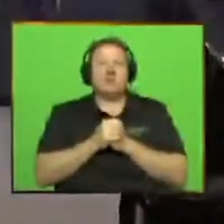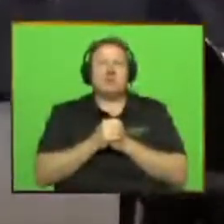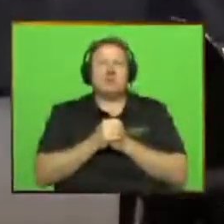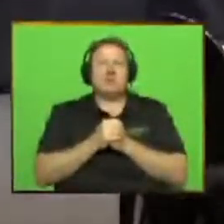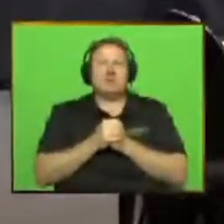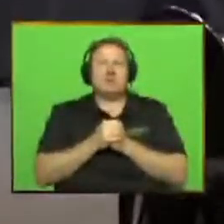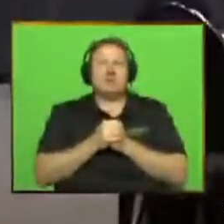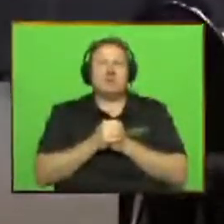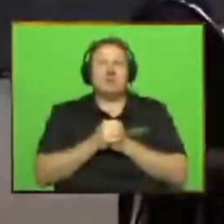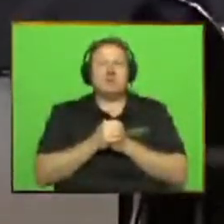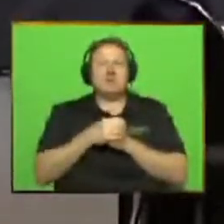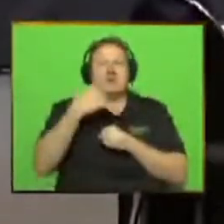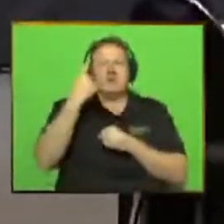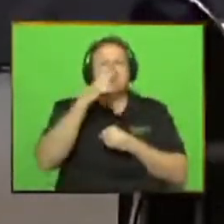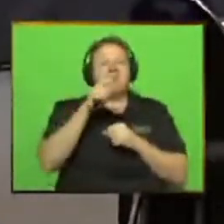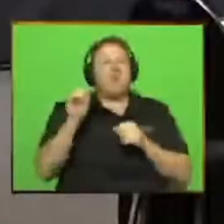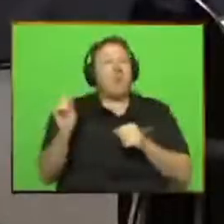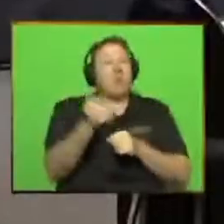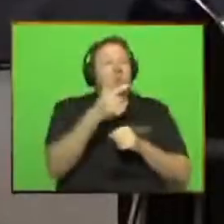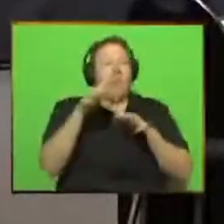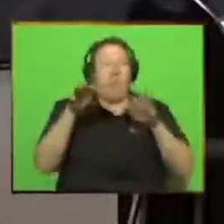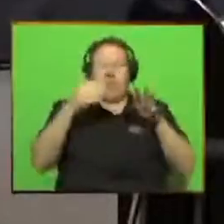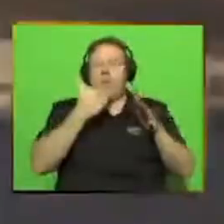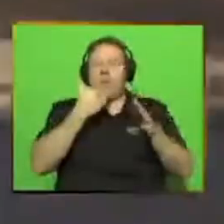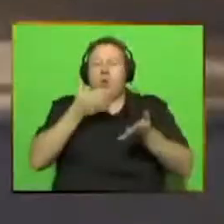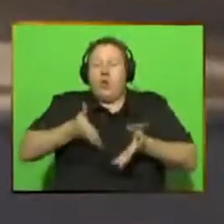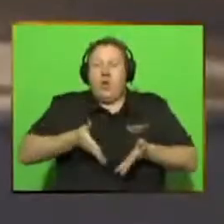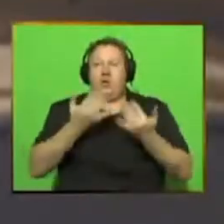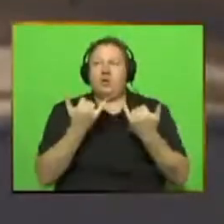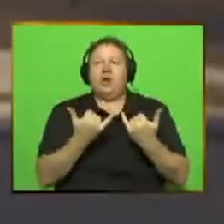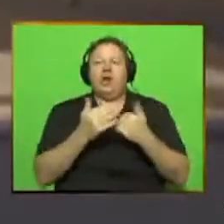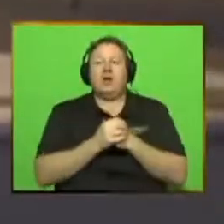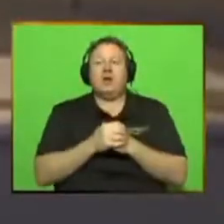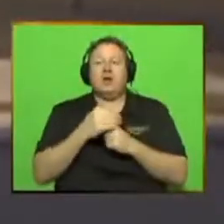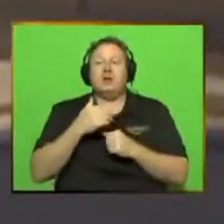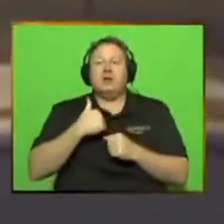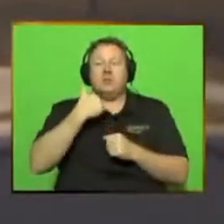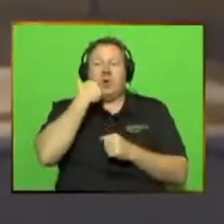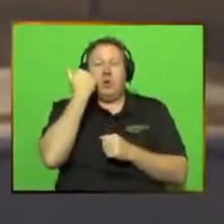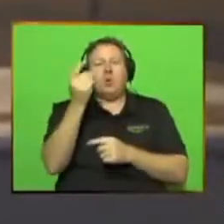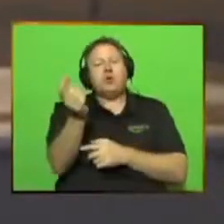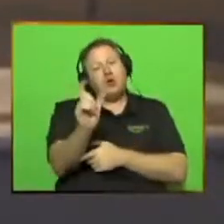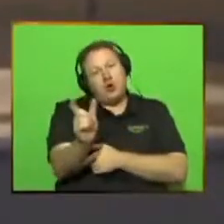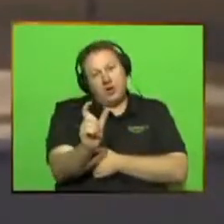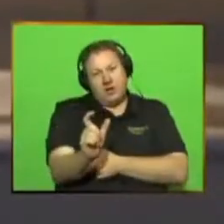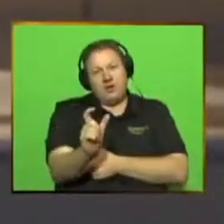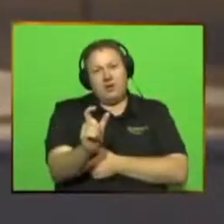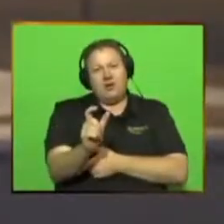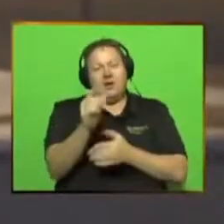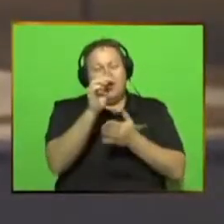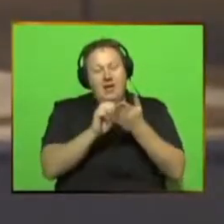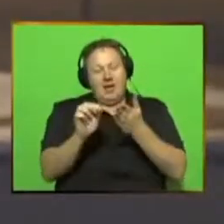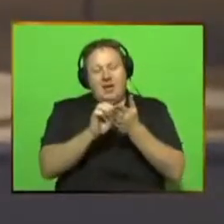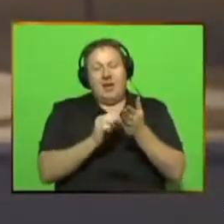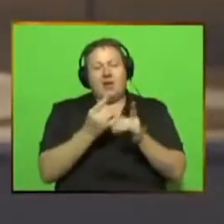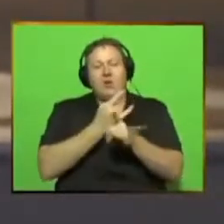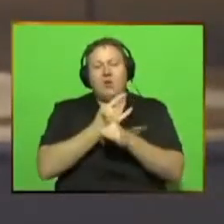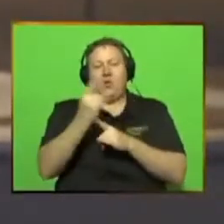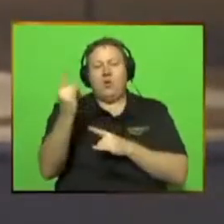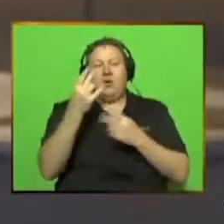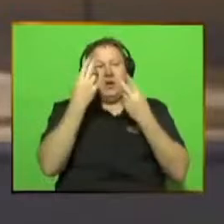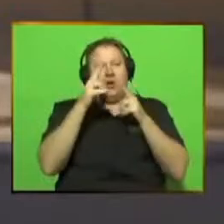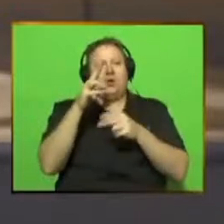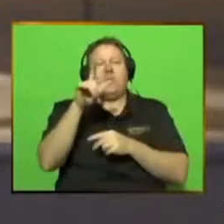On behalf of all present here, I wish to congratulate you on your election,